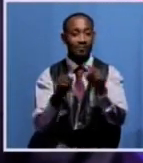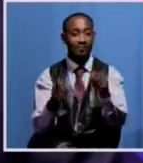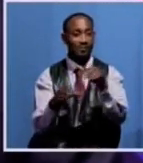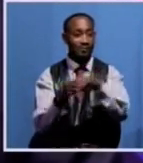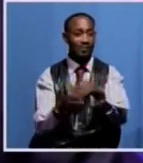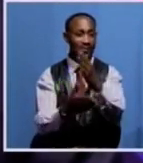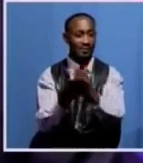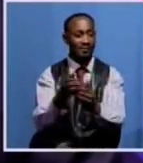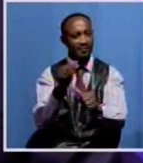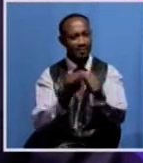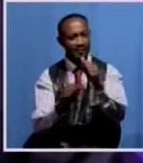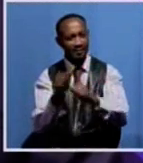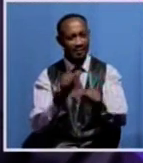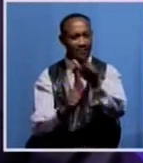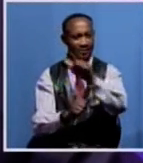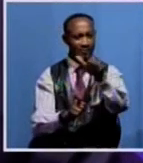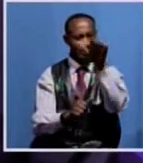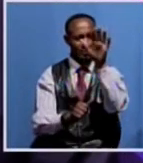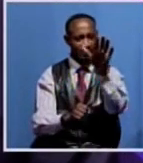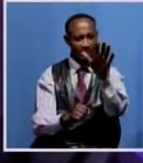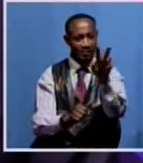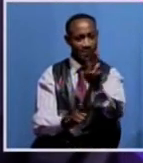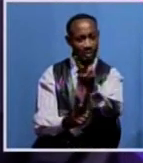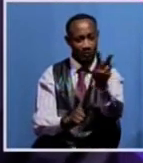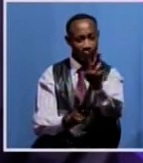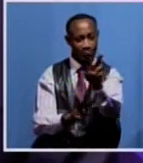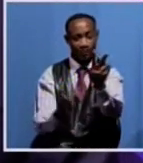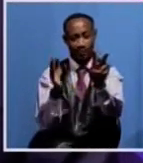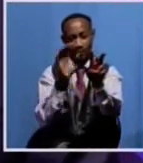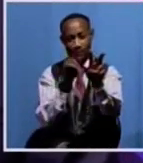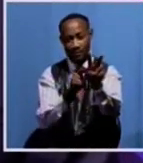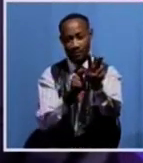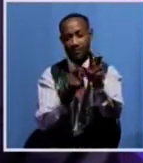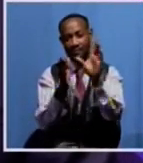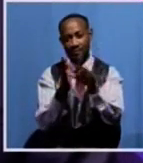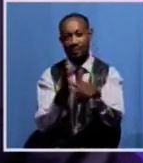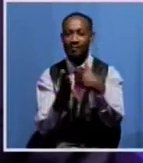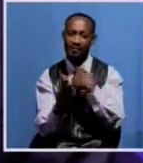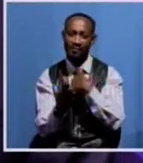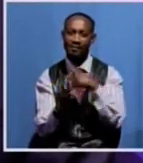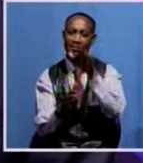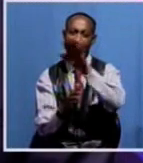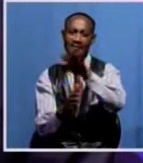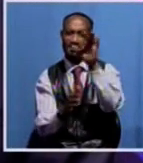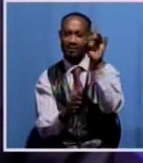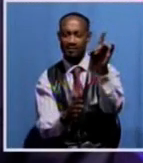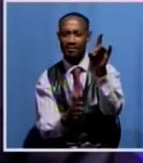is somewhere around 25 billion. If you put those two together, you have about 58